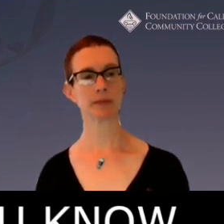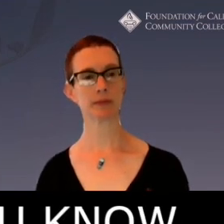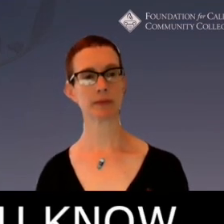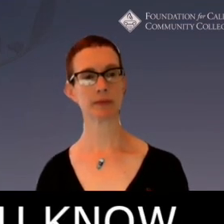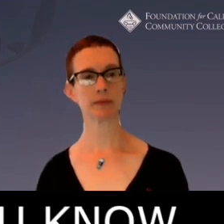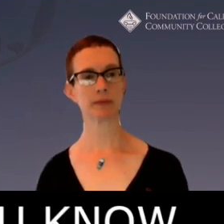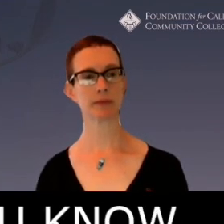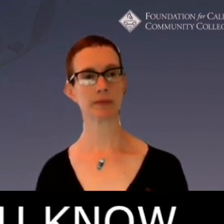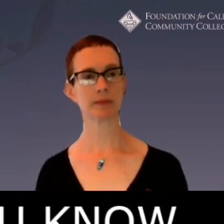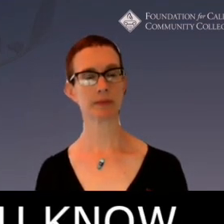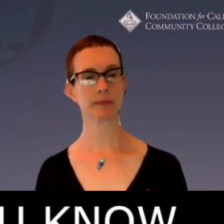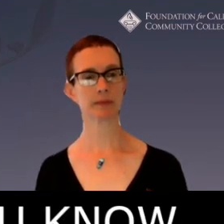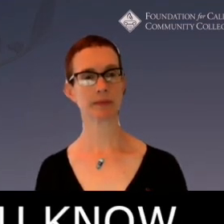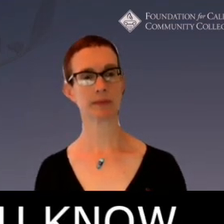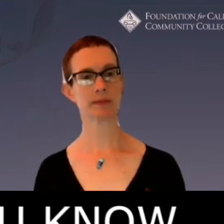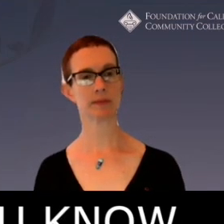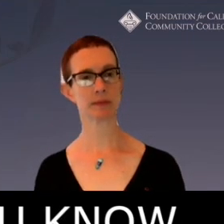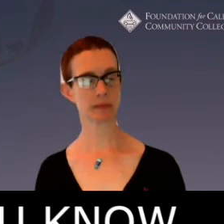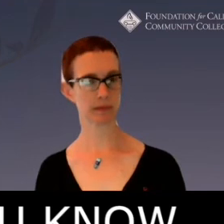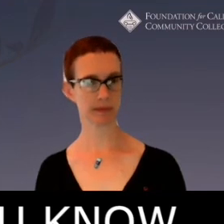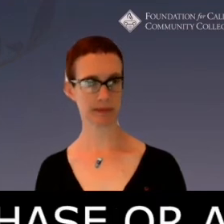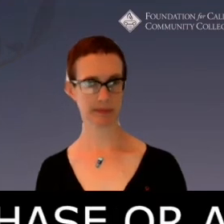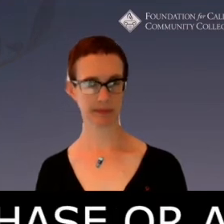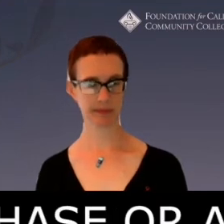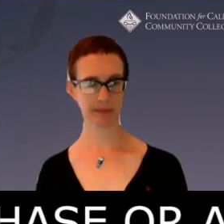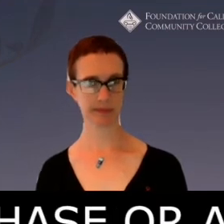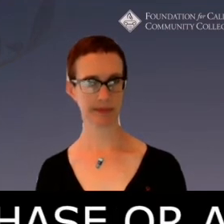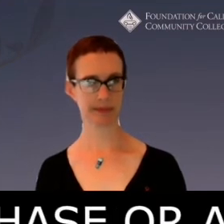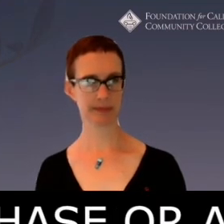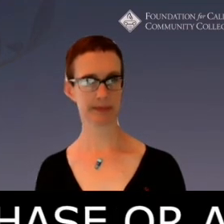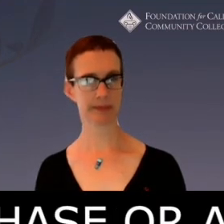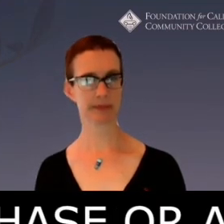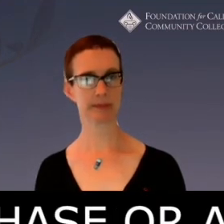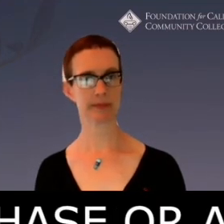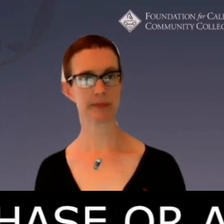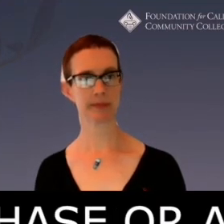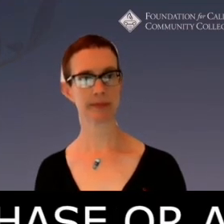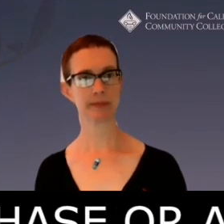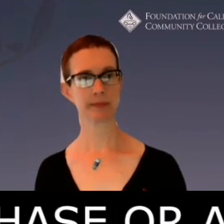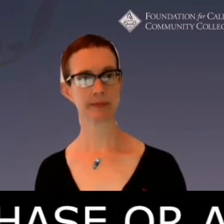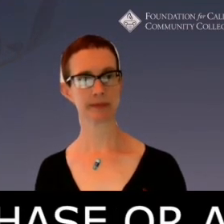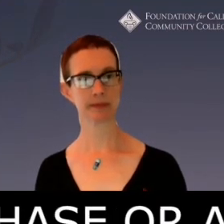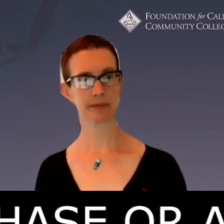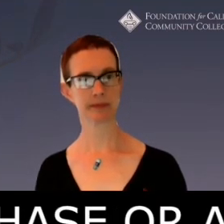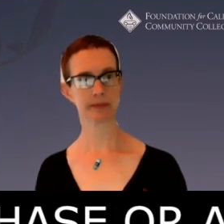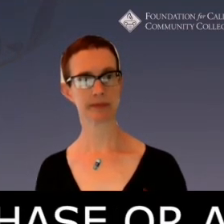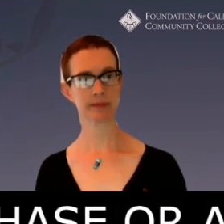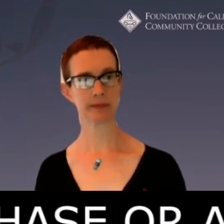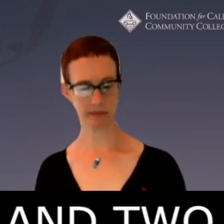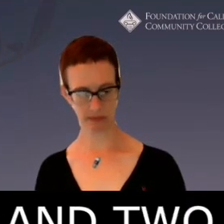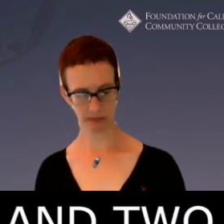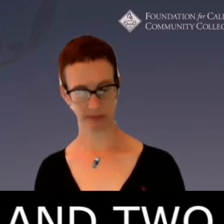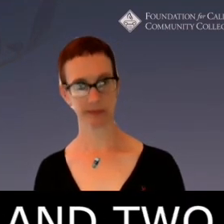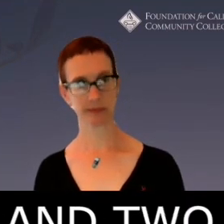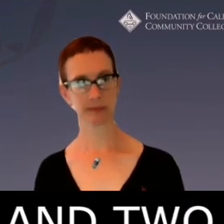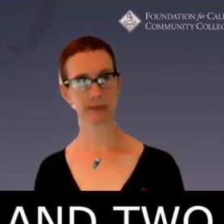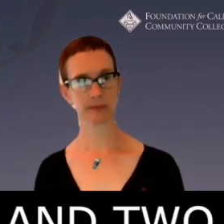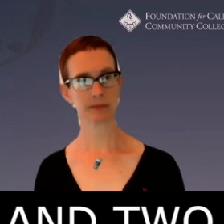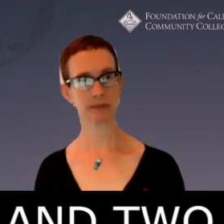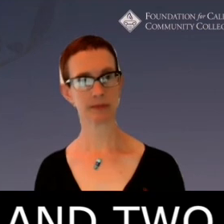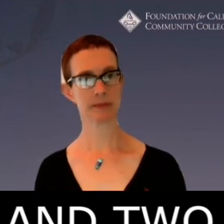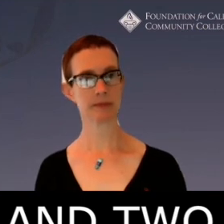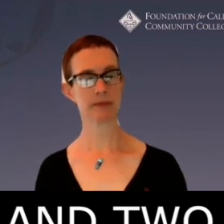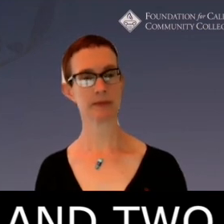phase, or are they for both phases 1 and 2? It is 13 grants total.